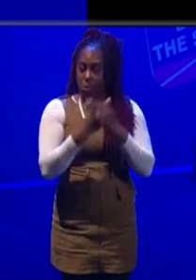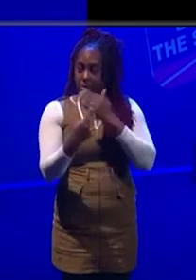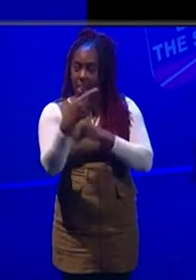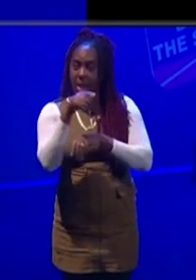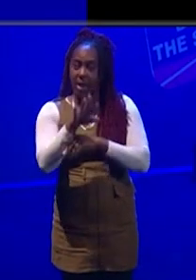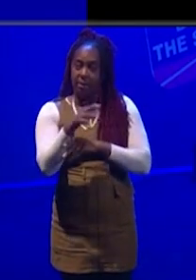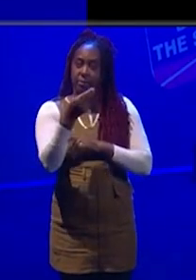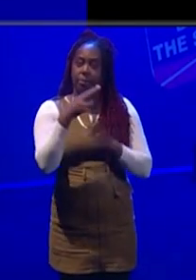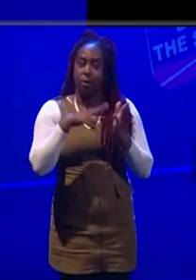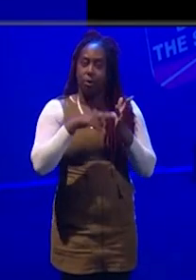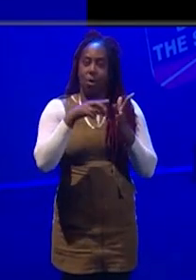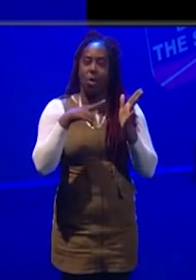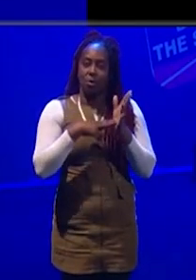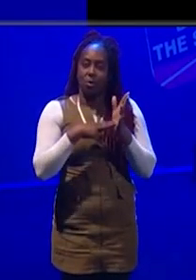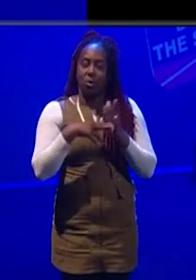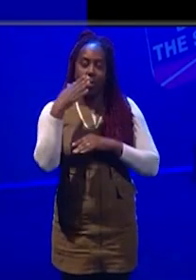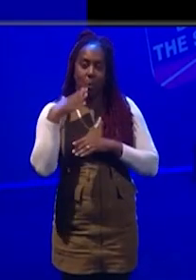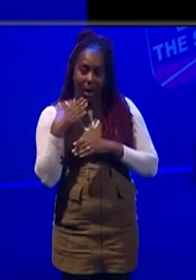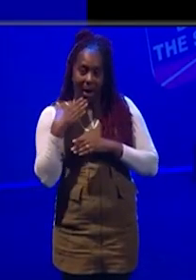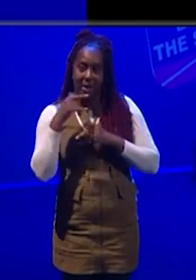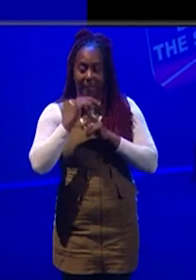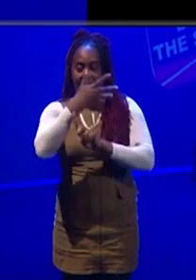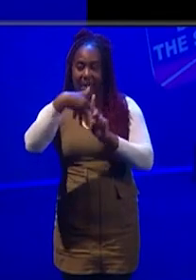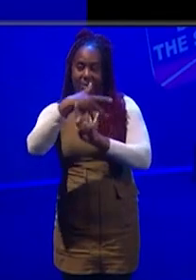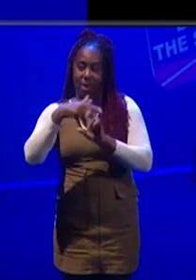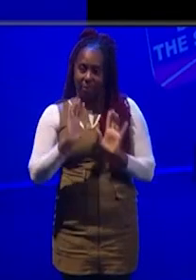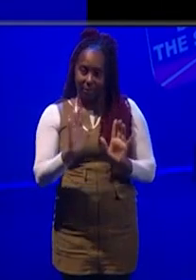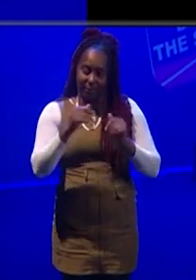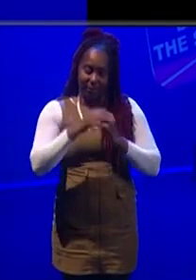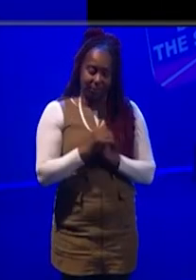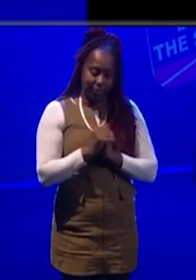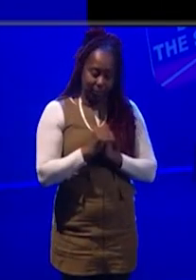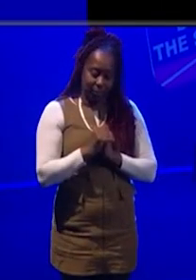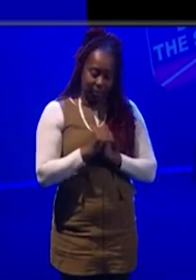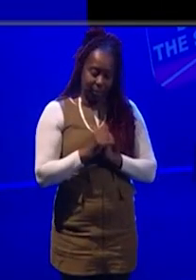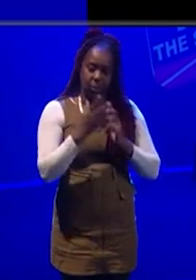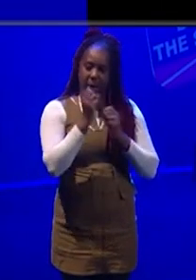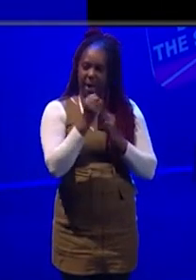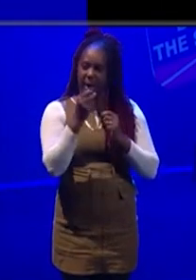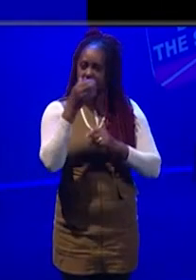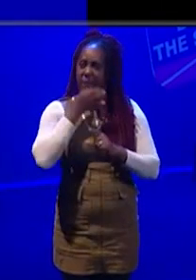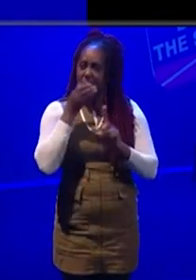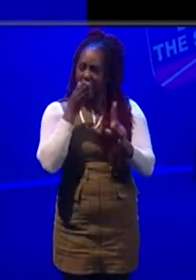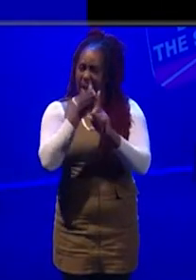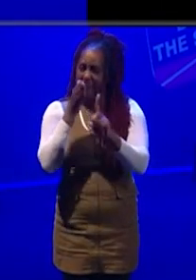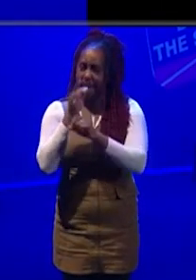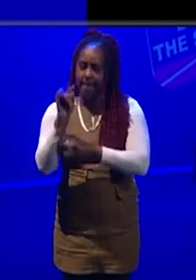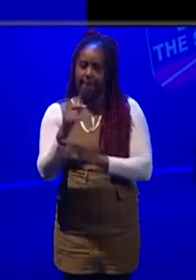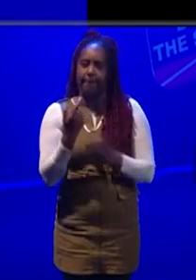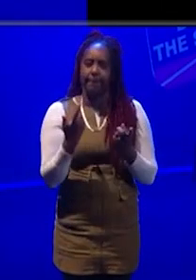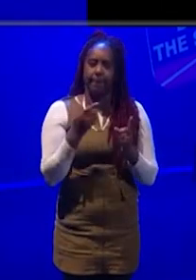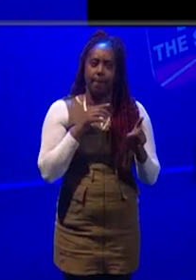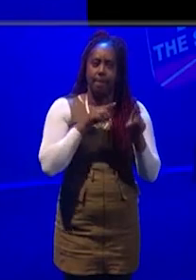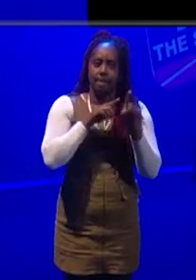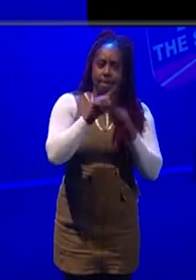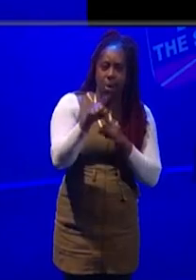from non-white global majority backgrounds. We have a few aims. Our aims are mostly